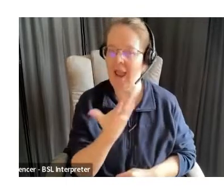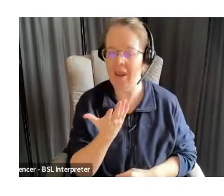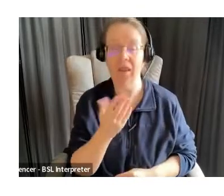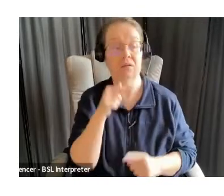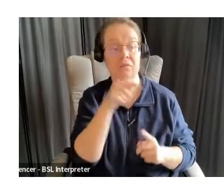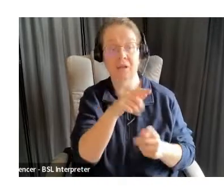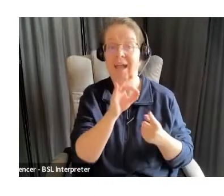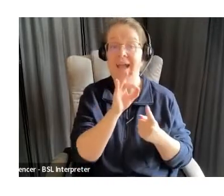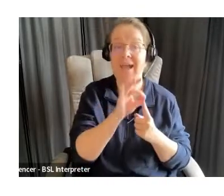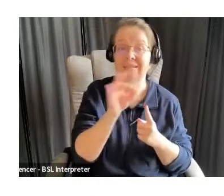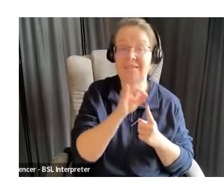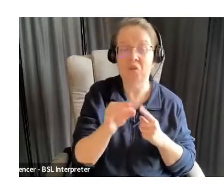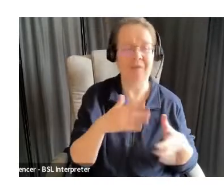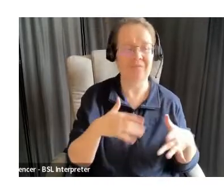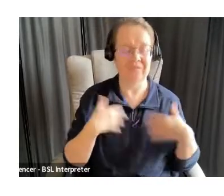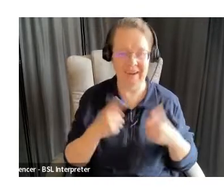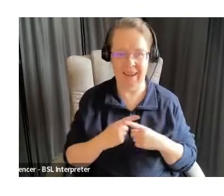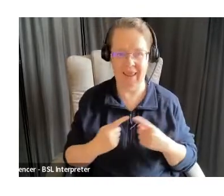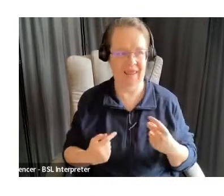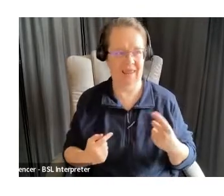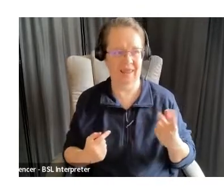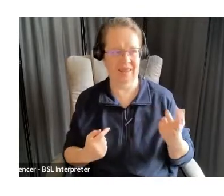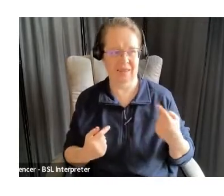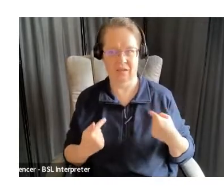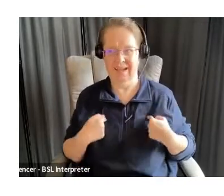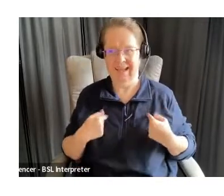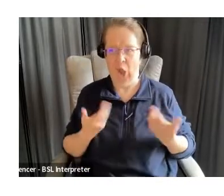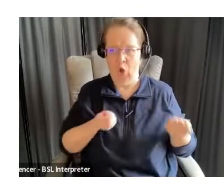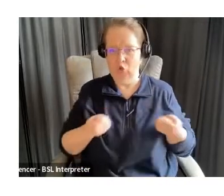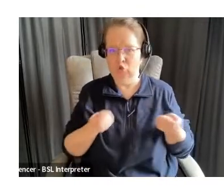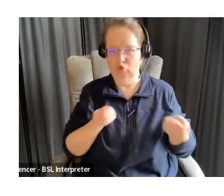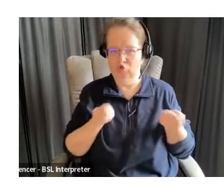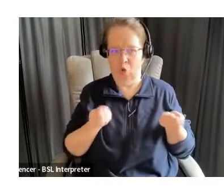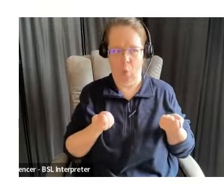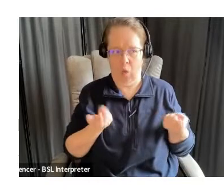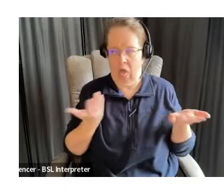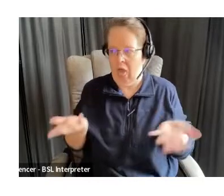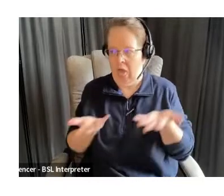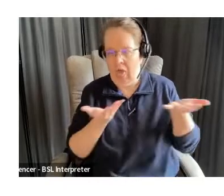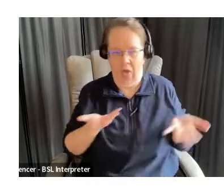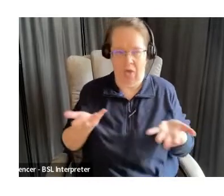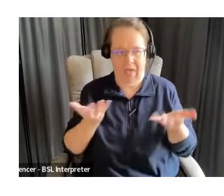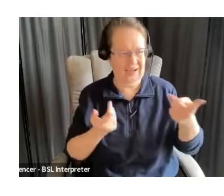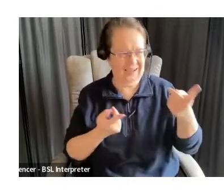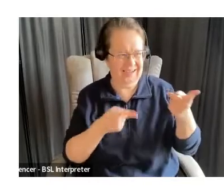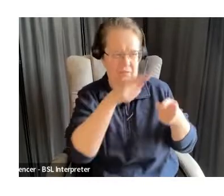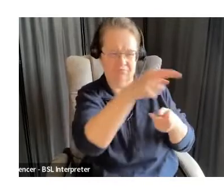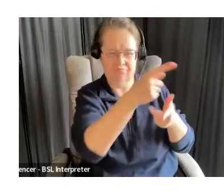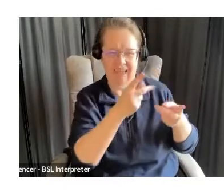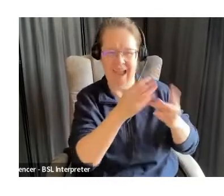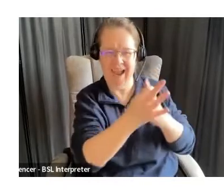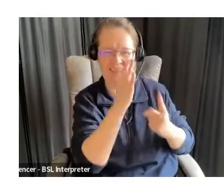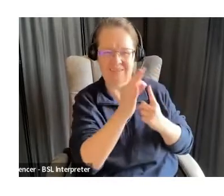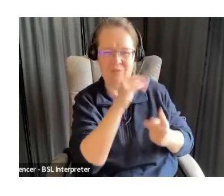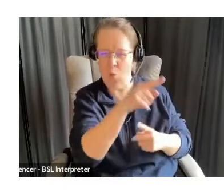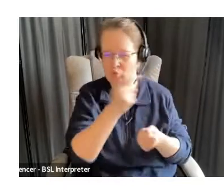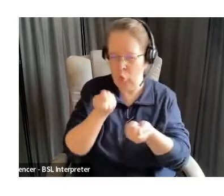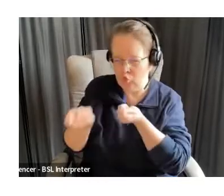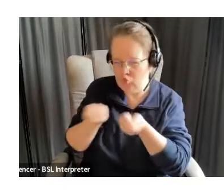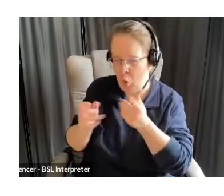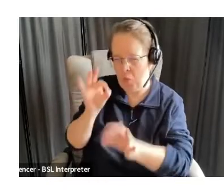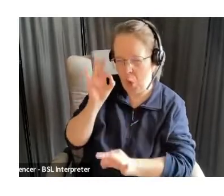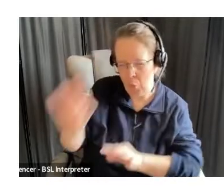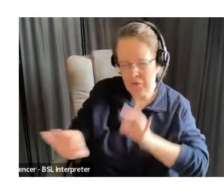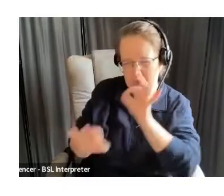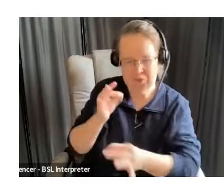interviews do feel like you don't have a lot of control, right? You have an interviewer who's controlling it and asking all the questions.